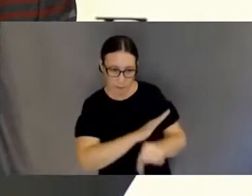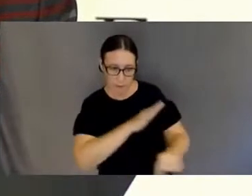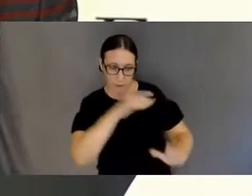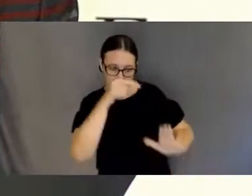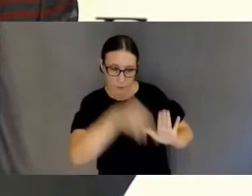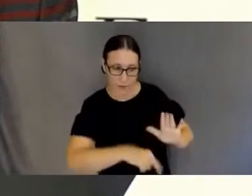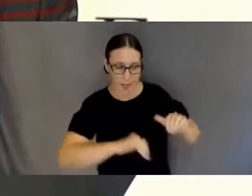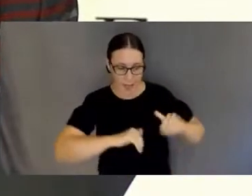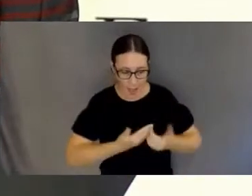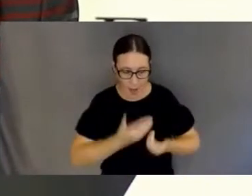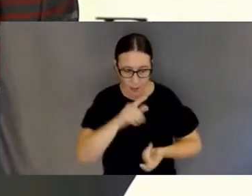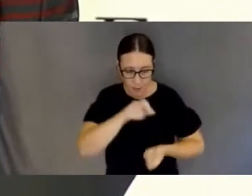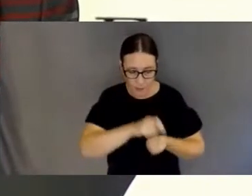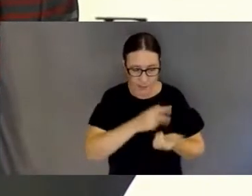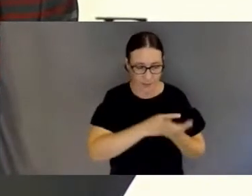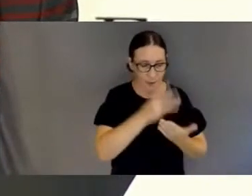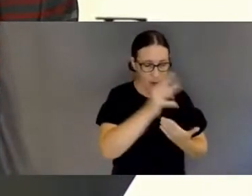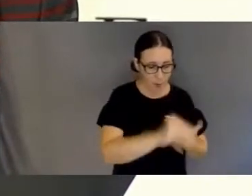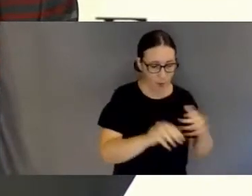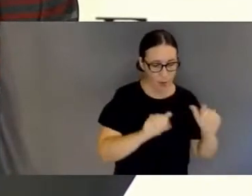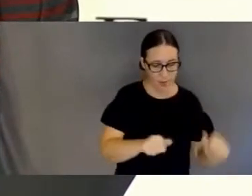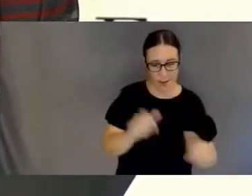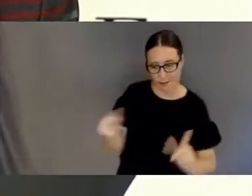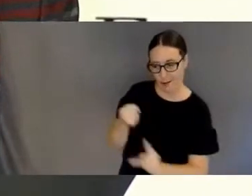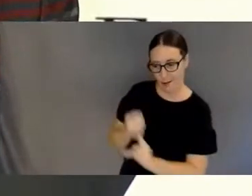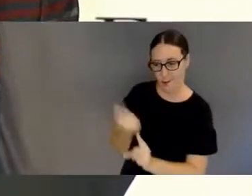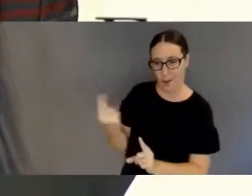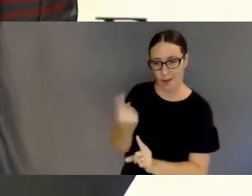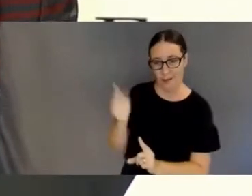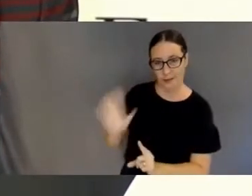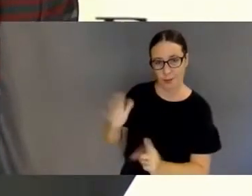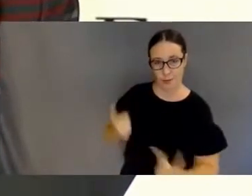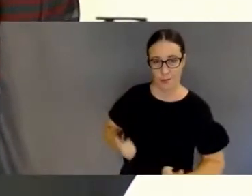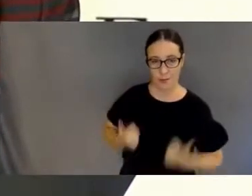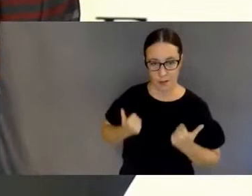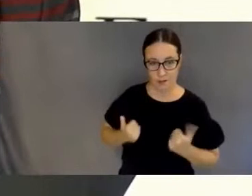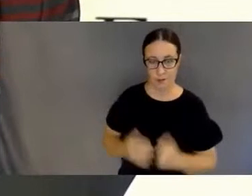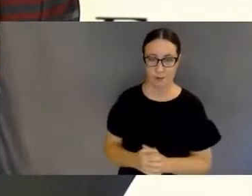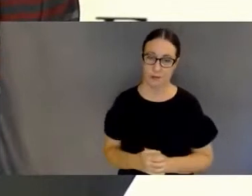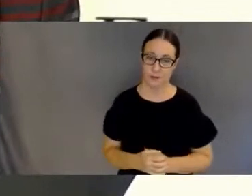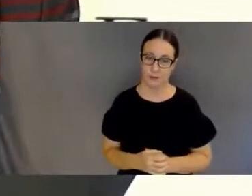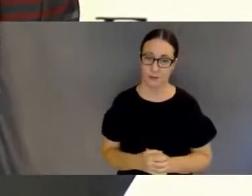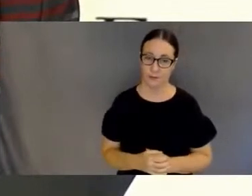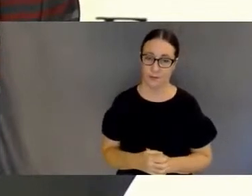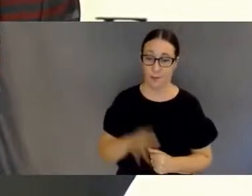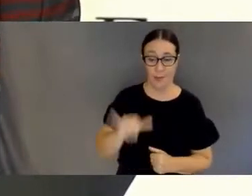program or statute will change someone's life. But that's not the